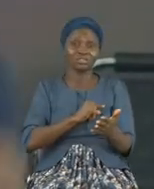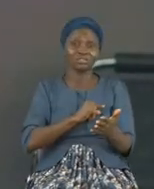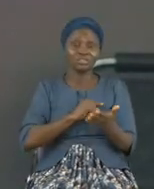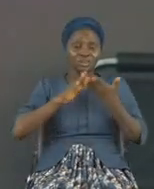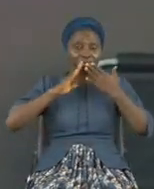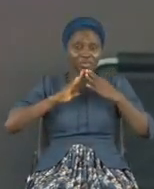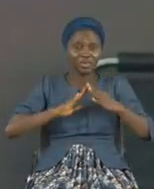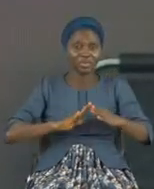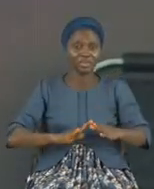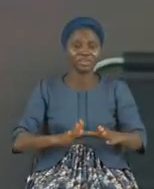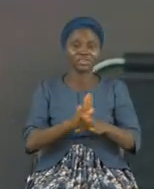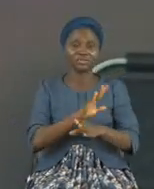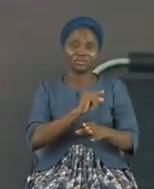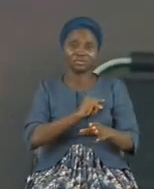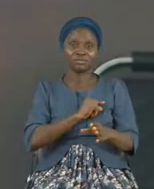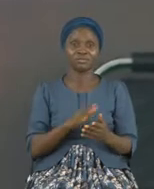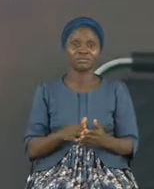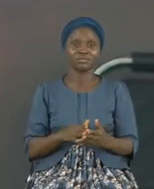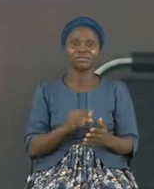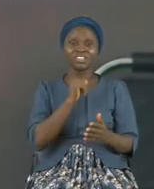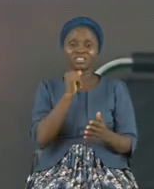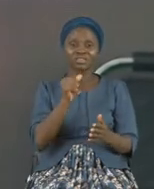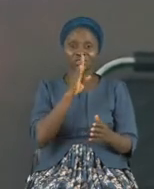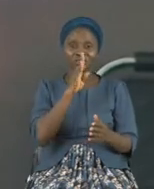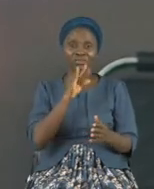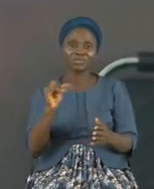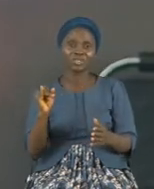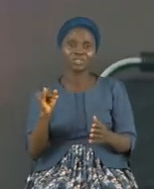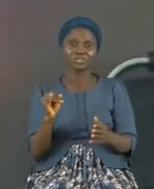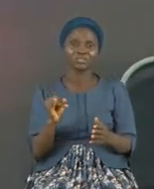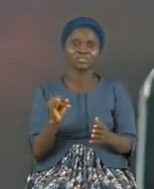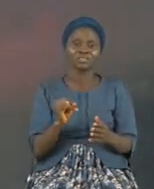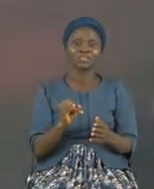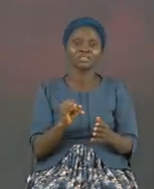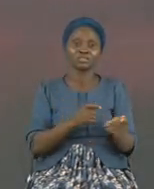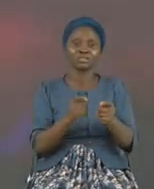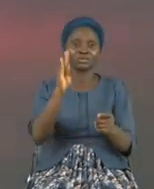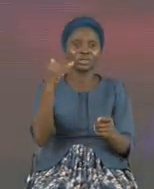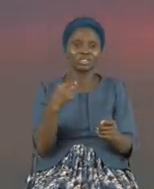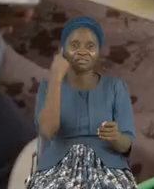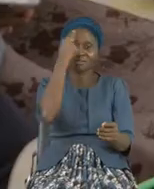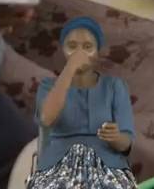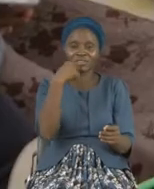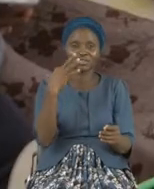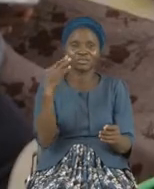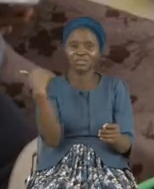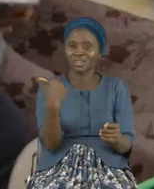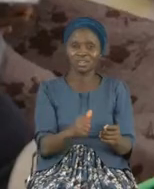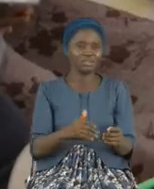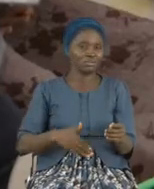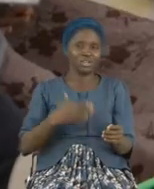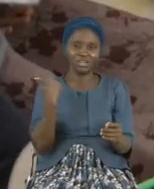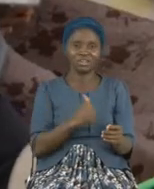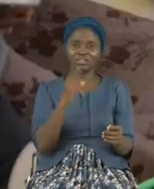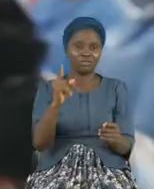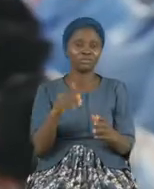peaceful, not being jolted by the frowns of anyone. You will stand. Amen. I said